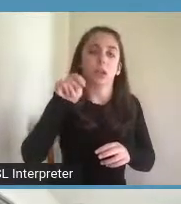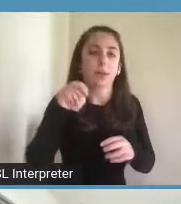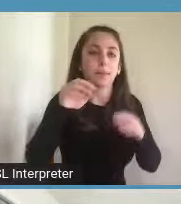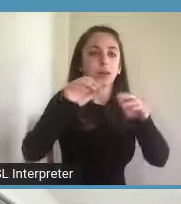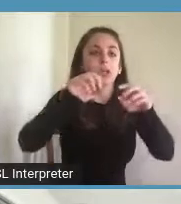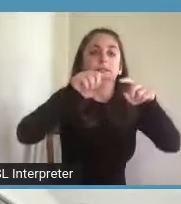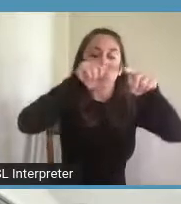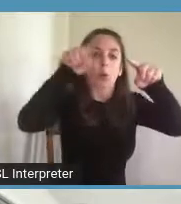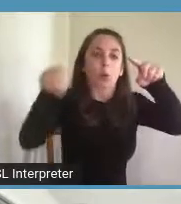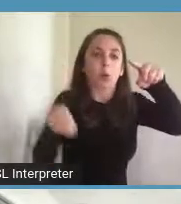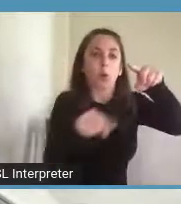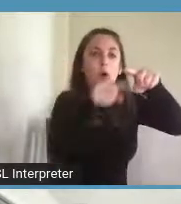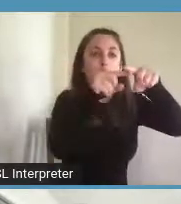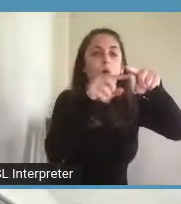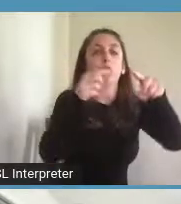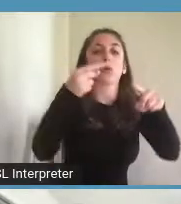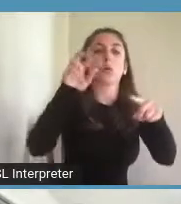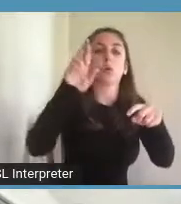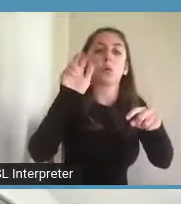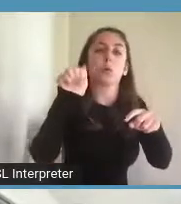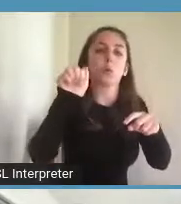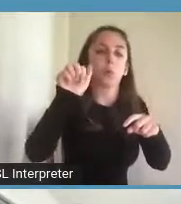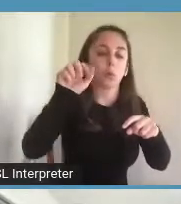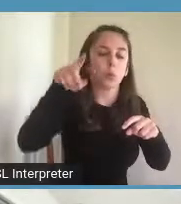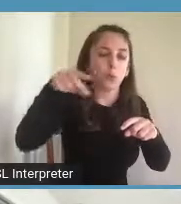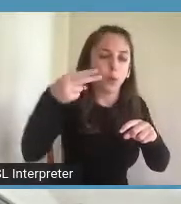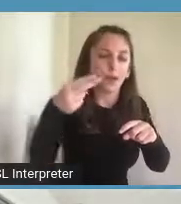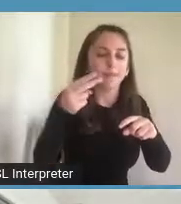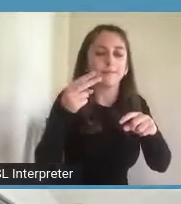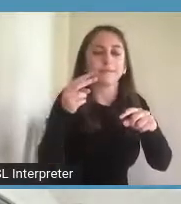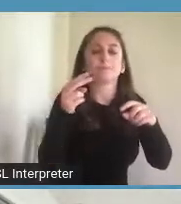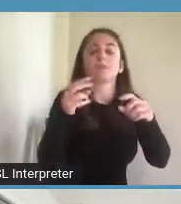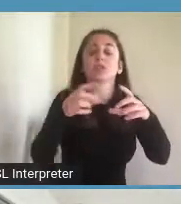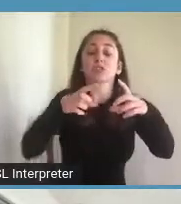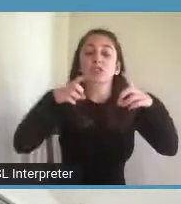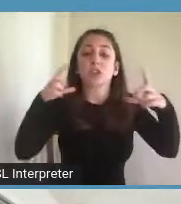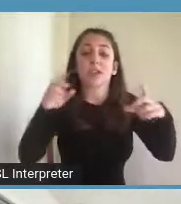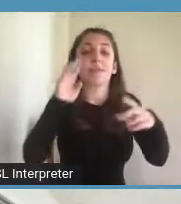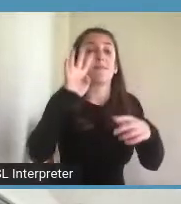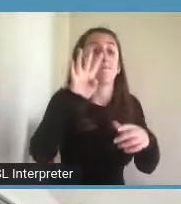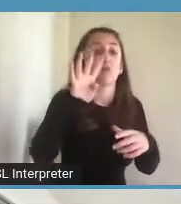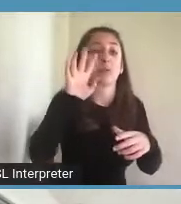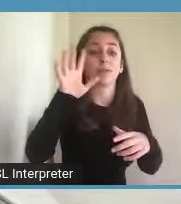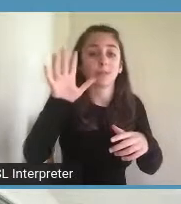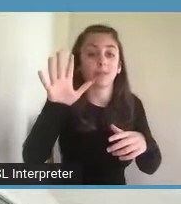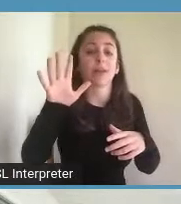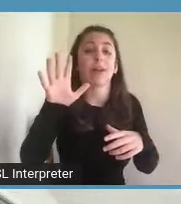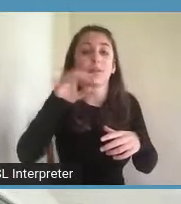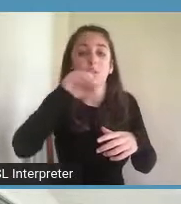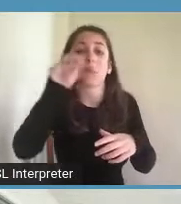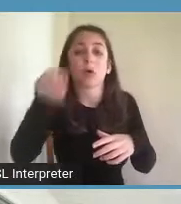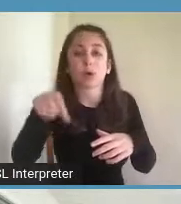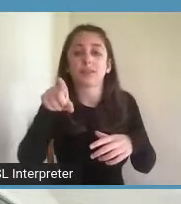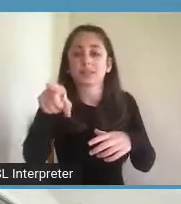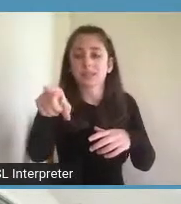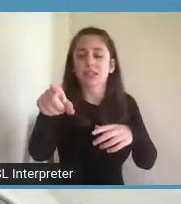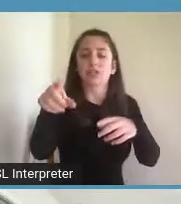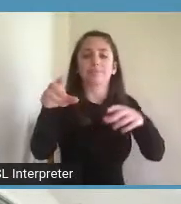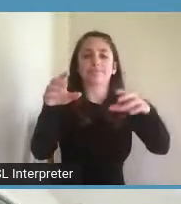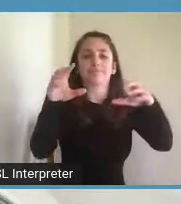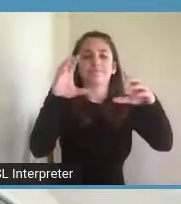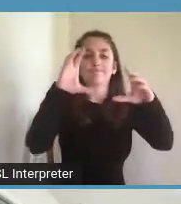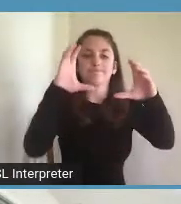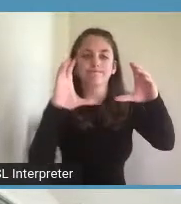here, the biggest slice of the pie is 45% direct traffic. So I'll tell you about that in a moment. Let's talk about what the other ones